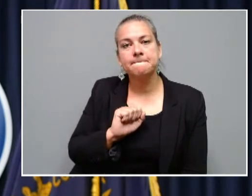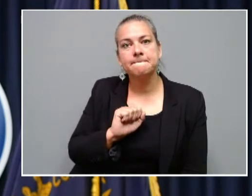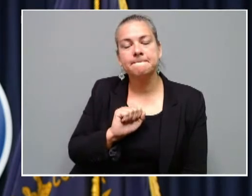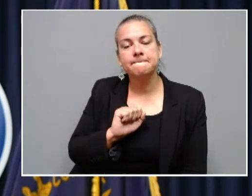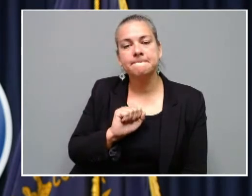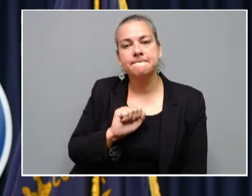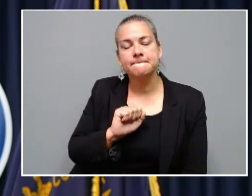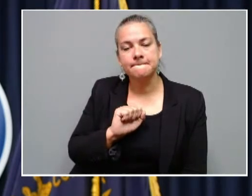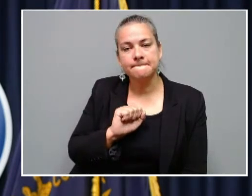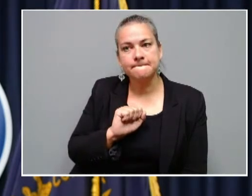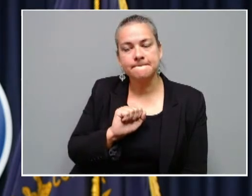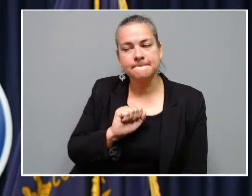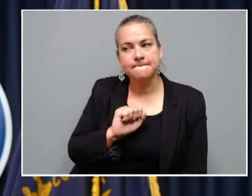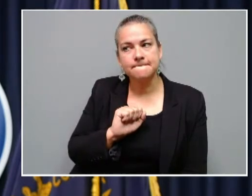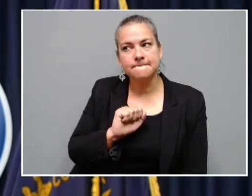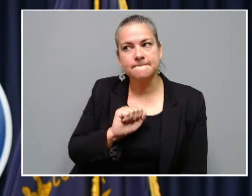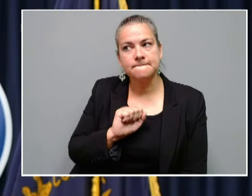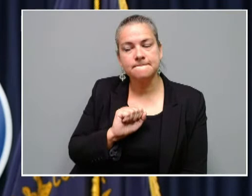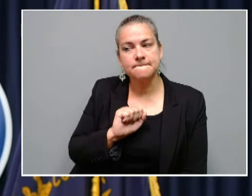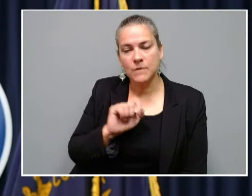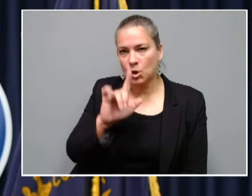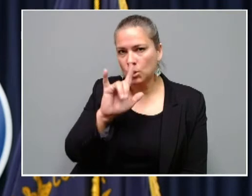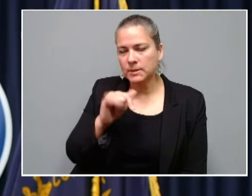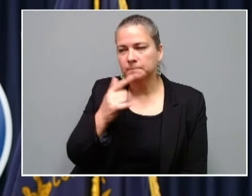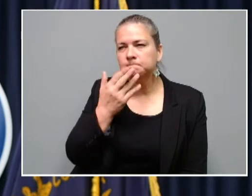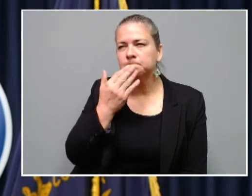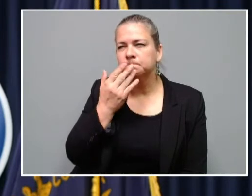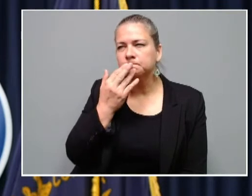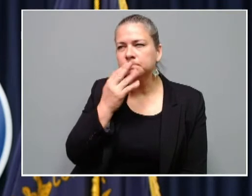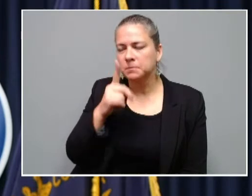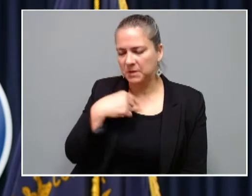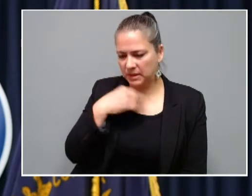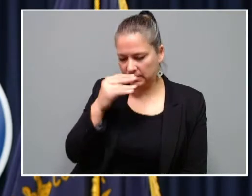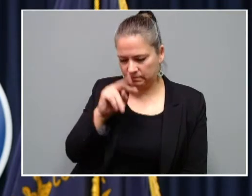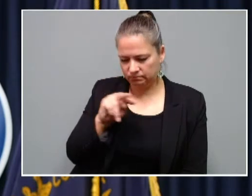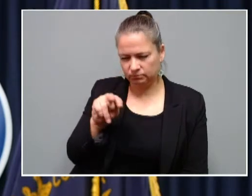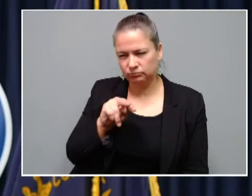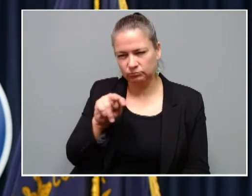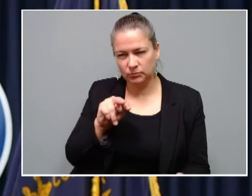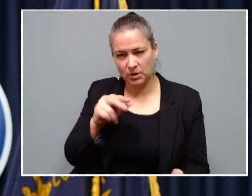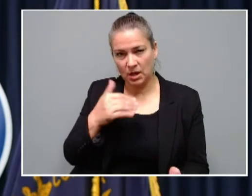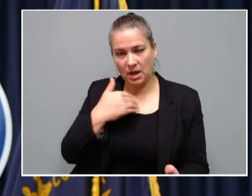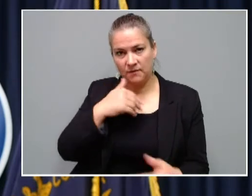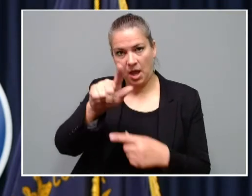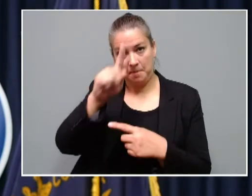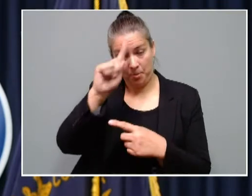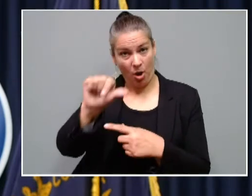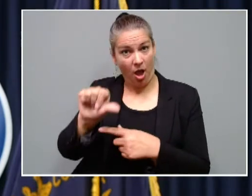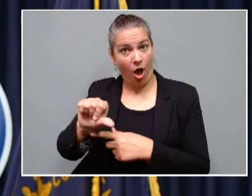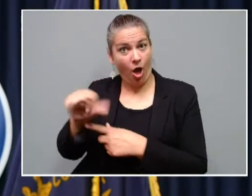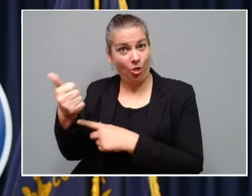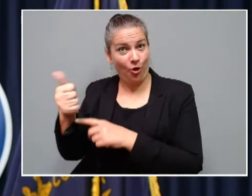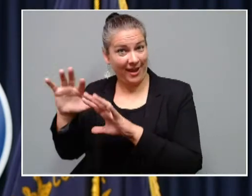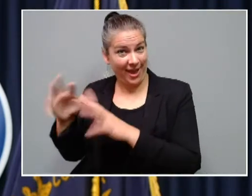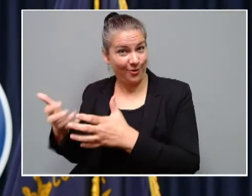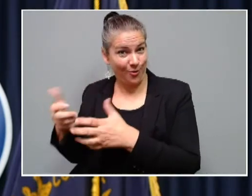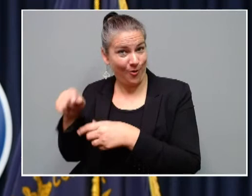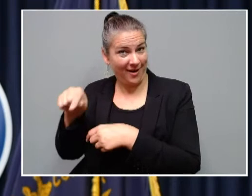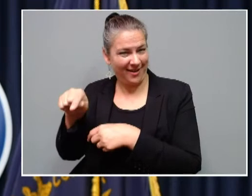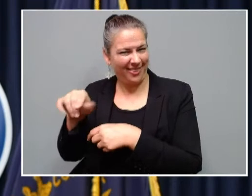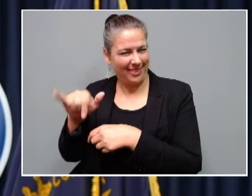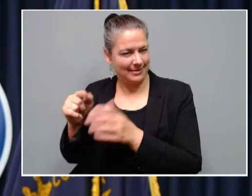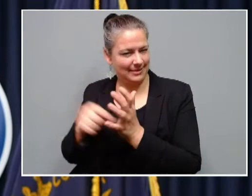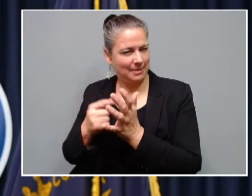we have, here it is. Remember, we have an other category here too, which throws things off